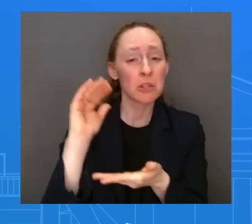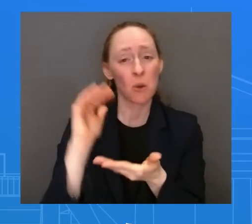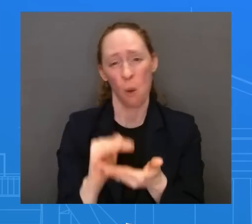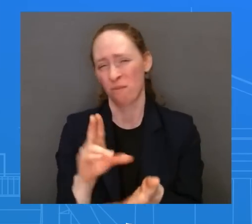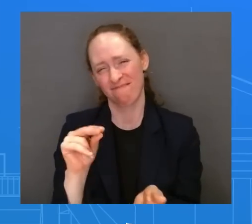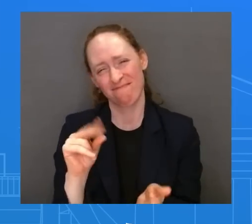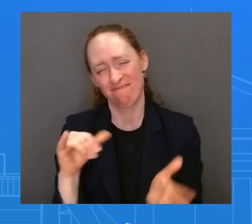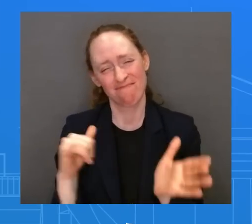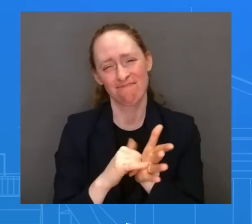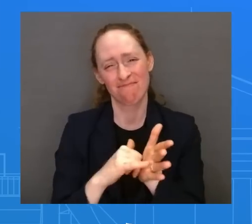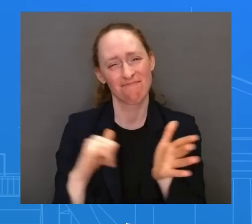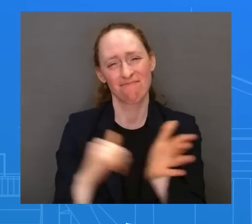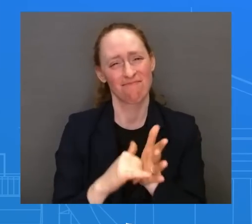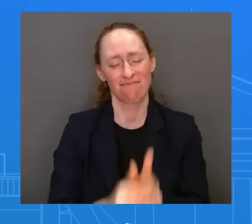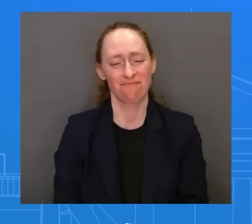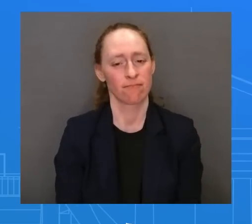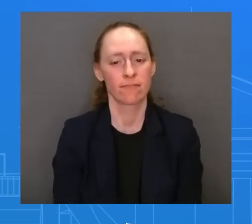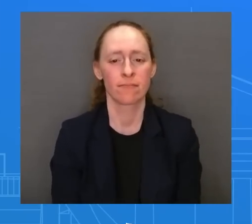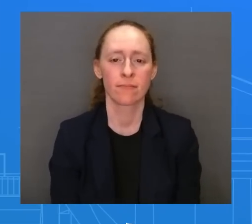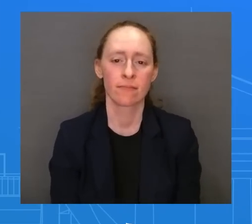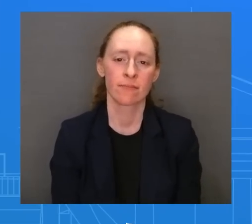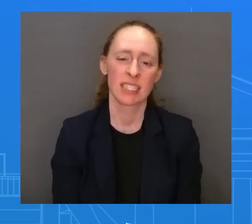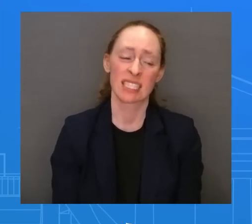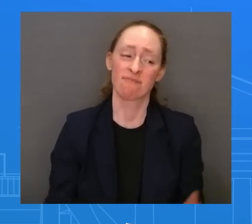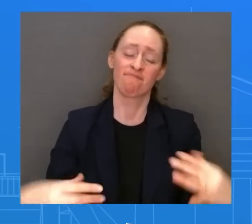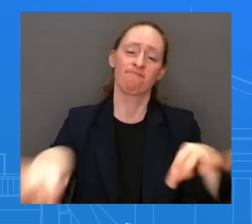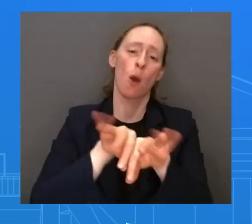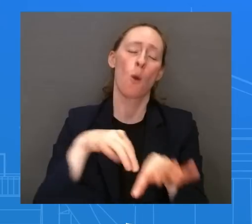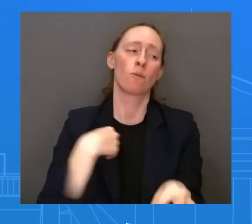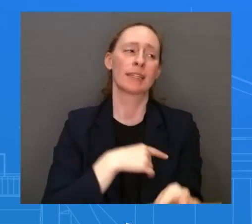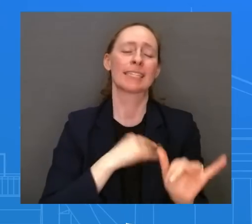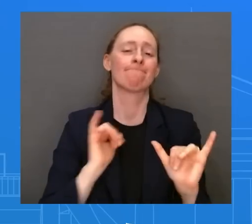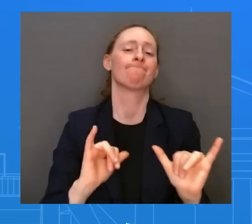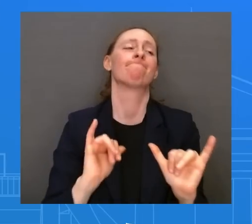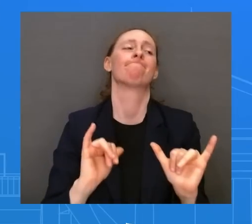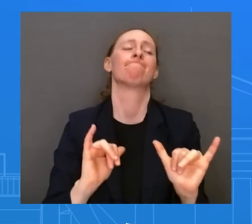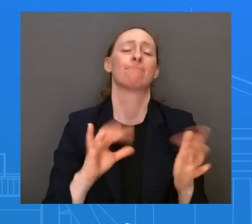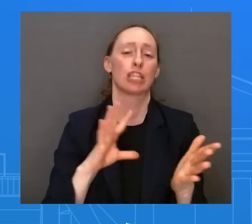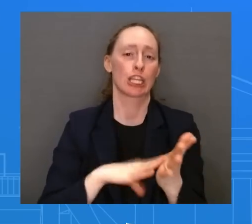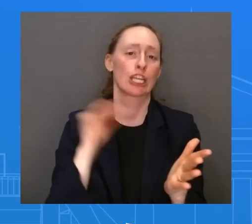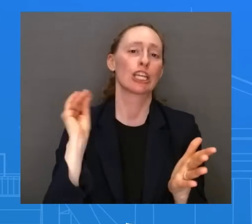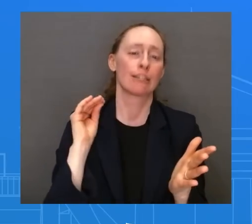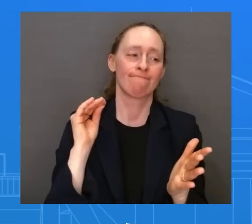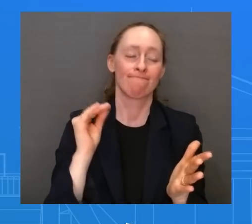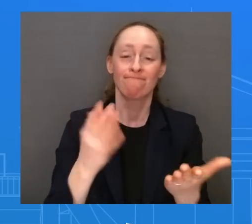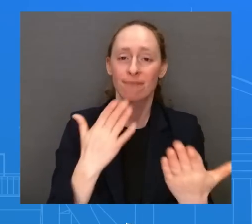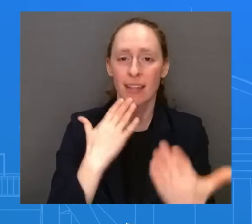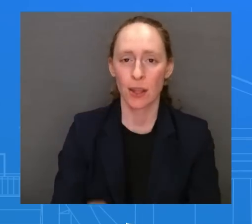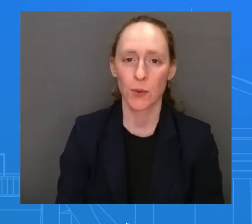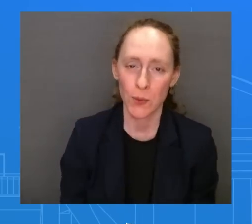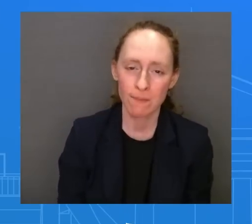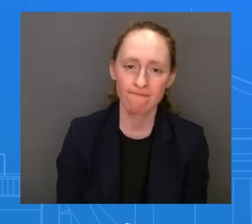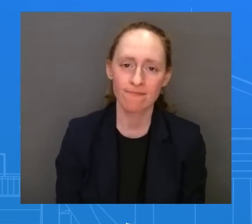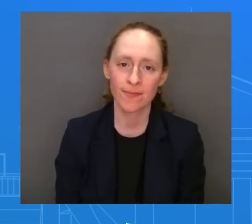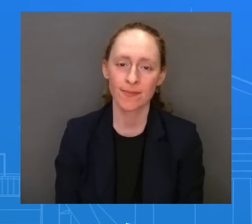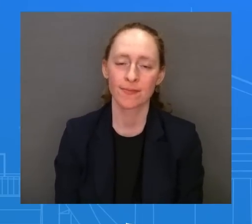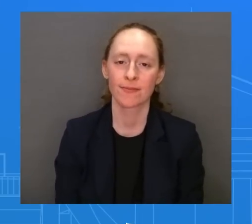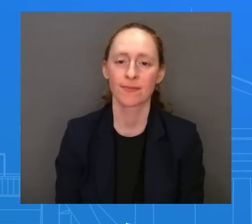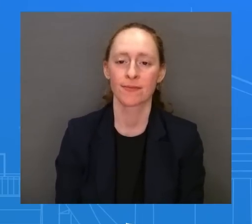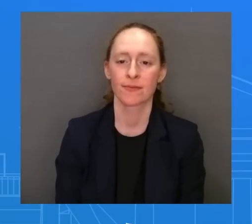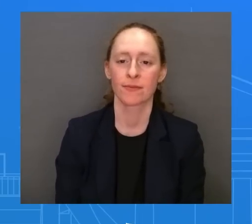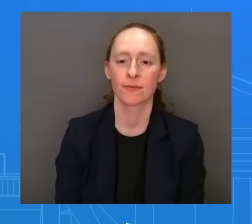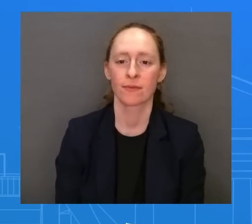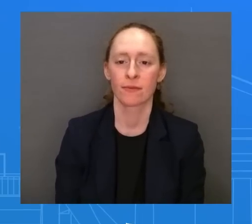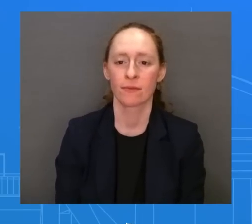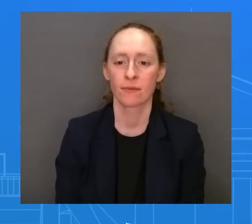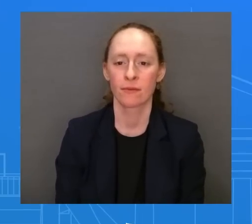thank you I'll take some questions so John thank you for doing this but I think I speak on behalf of my colleagues in this room and